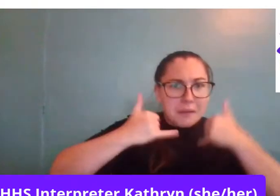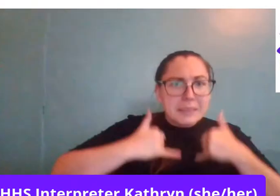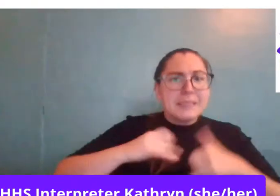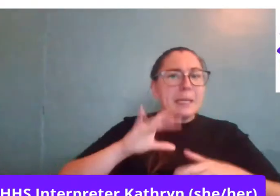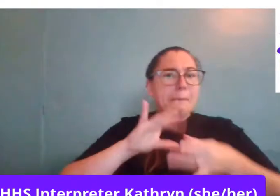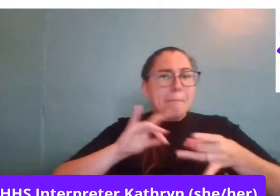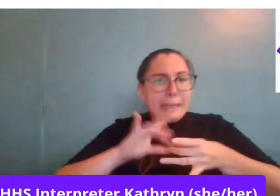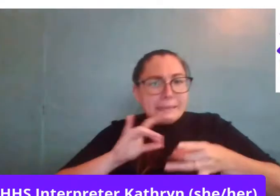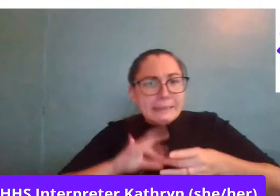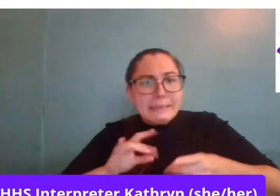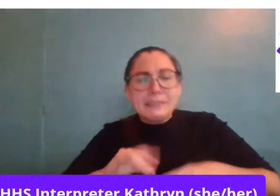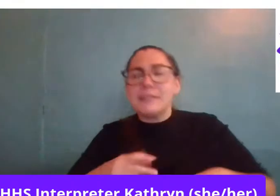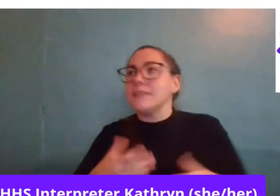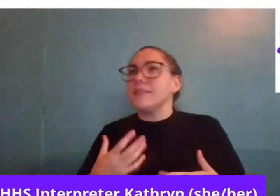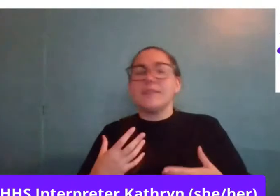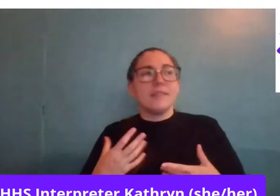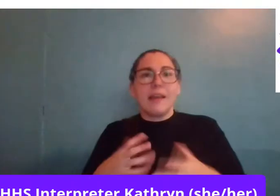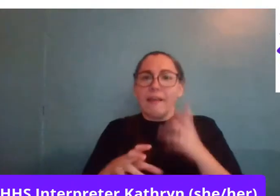stuff about,